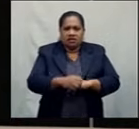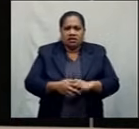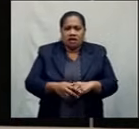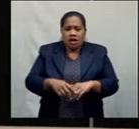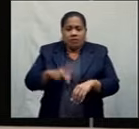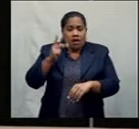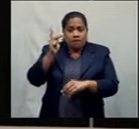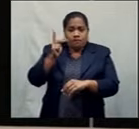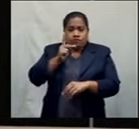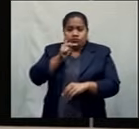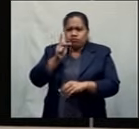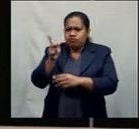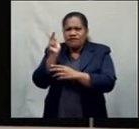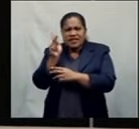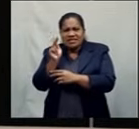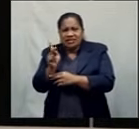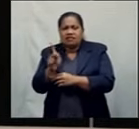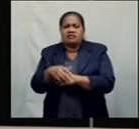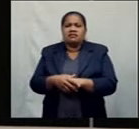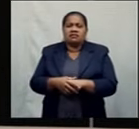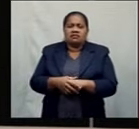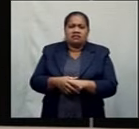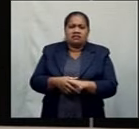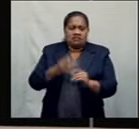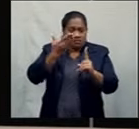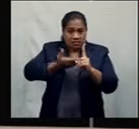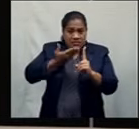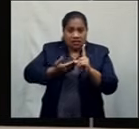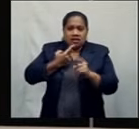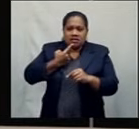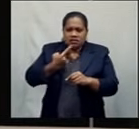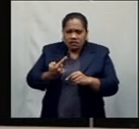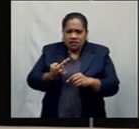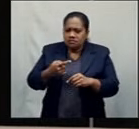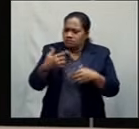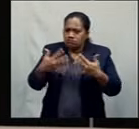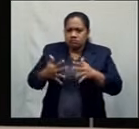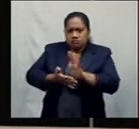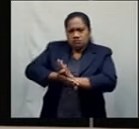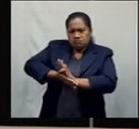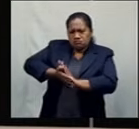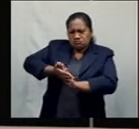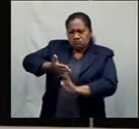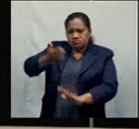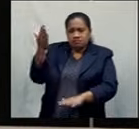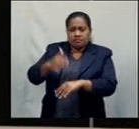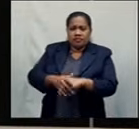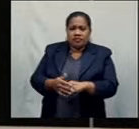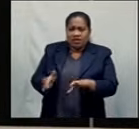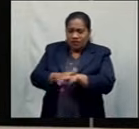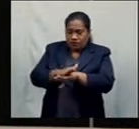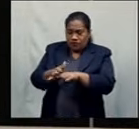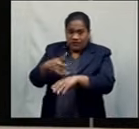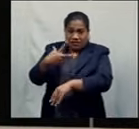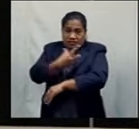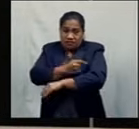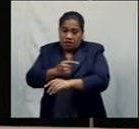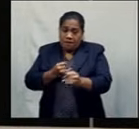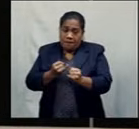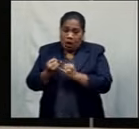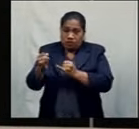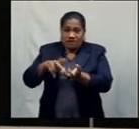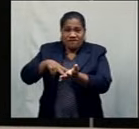University of Otago, Dr. Michael Baker, highlighted that a high coverage of vaccination in most vulnerable groups can